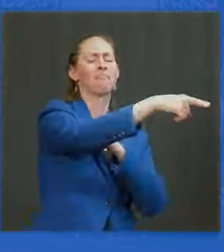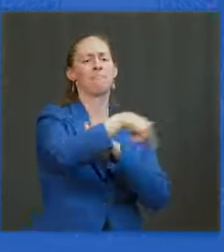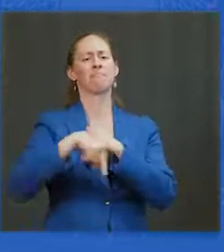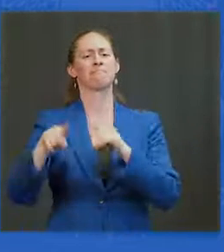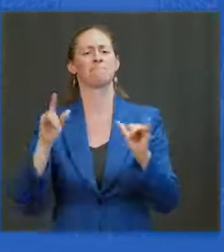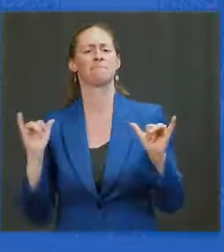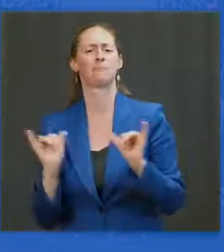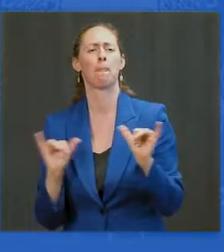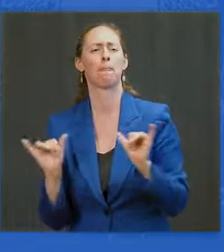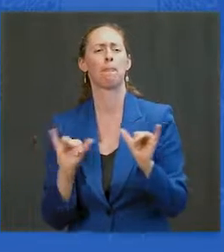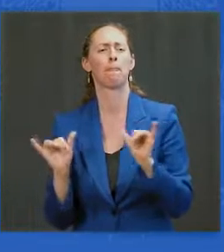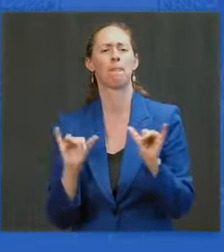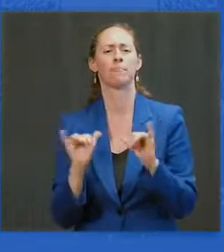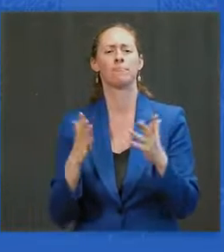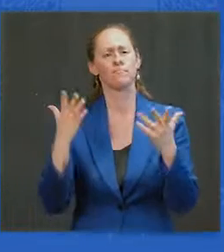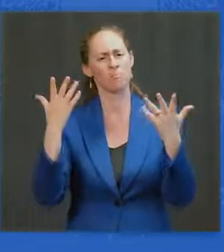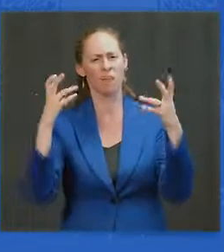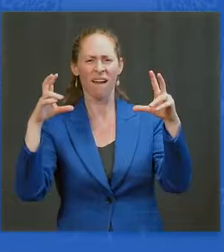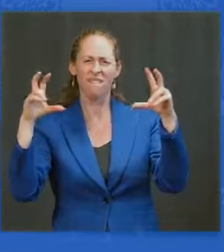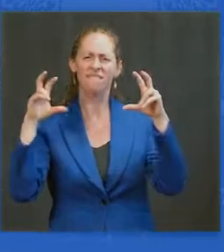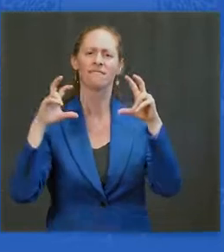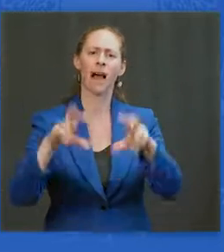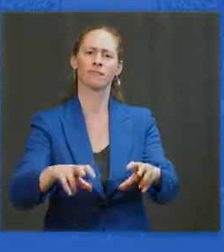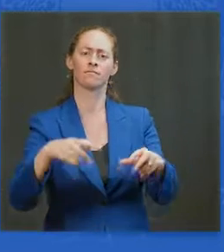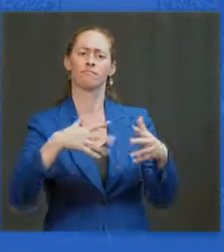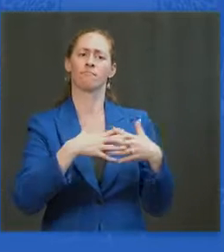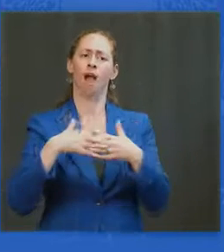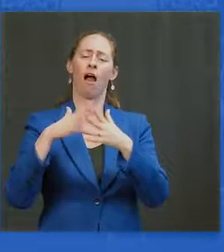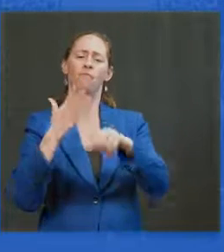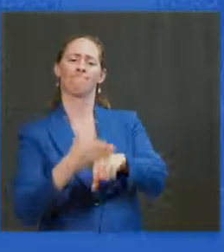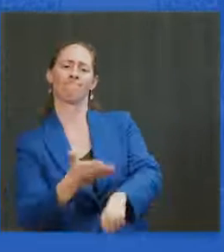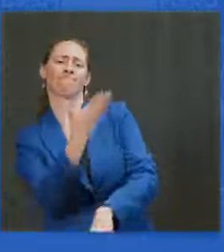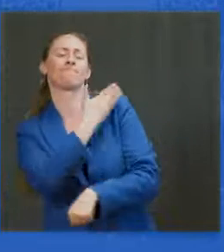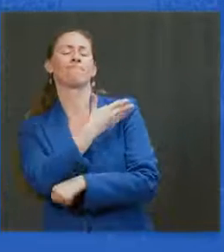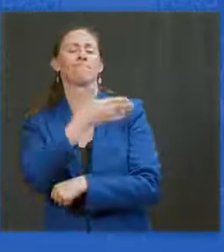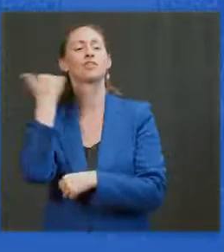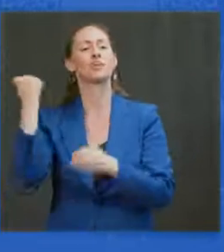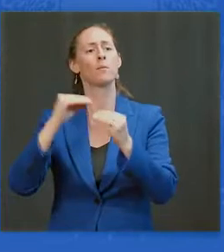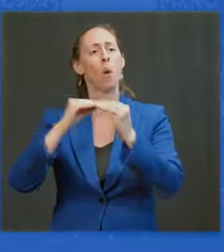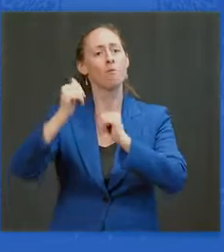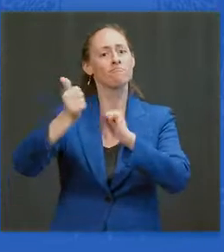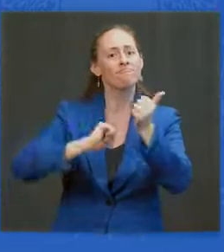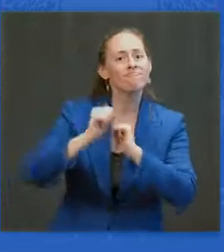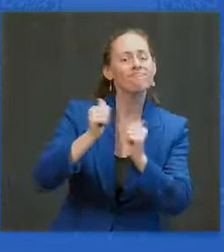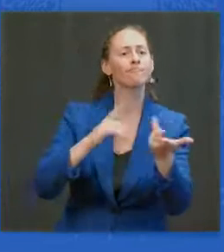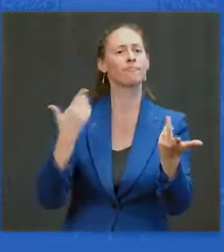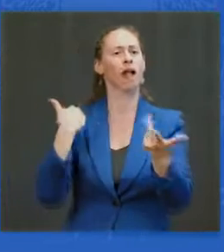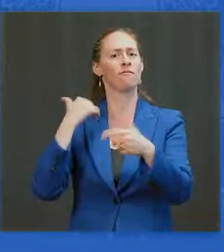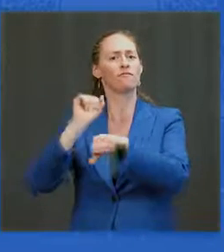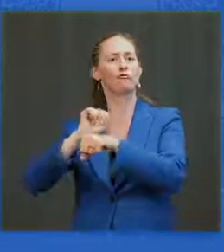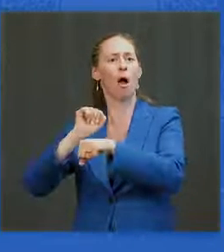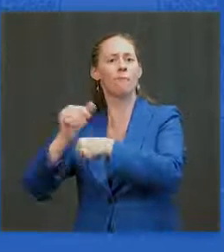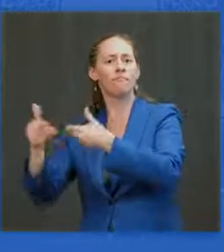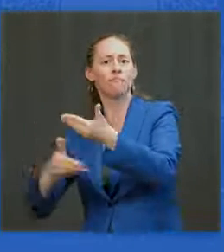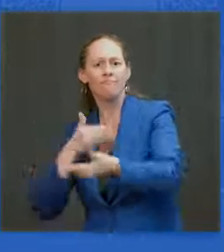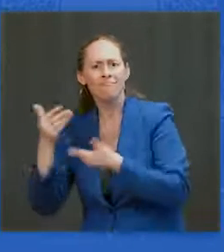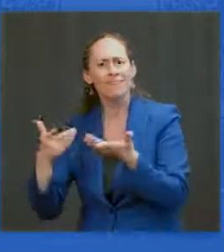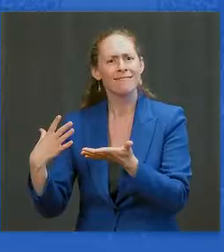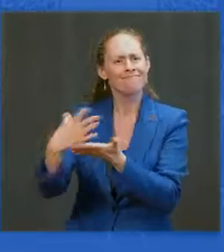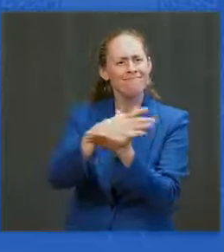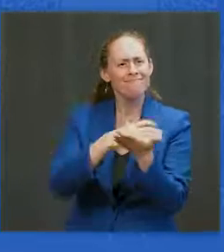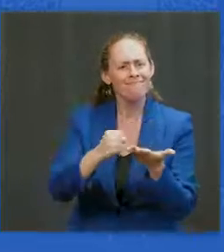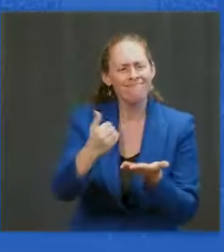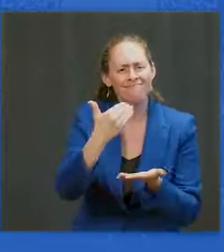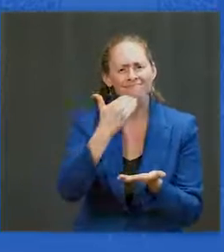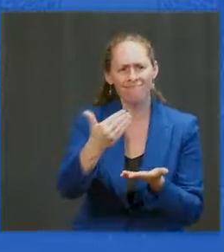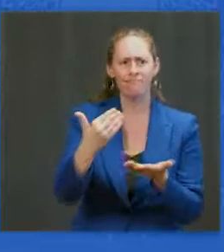and more competitive, create jobs and raise wages, and lift up the standard of living for everyone. The bottom line is, in